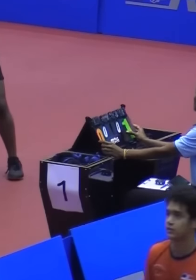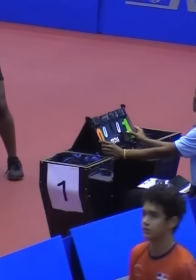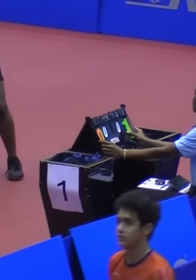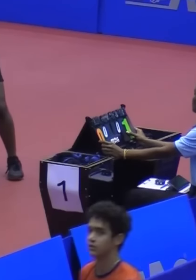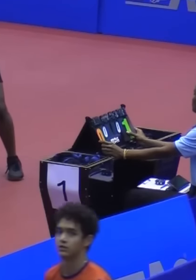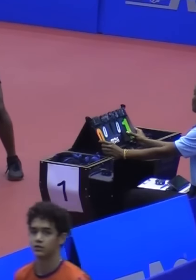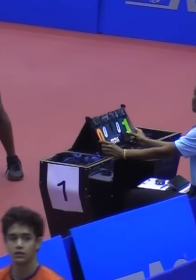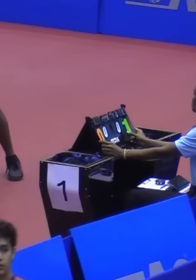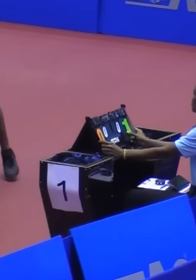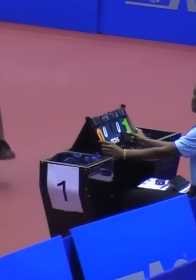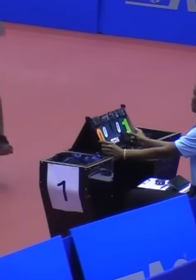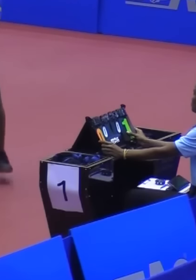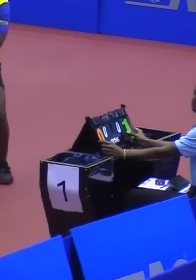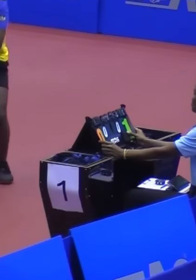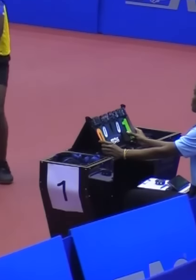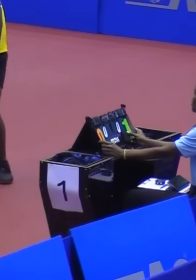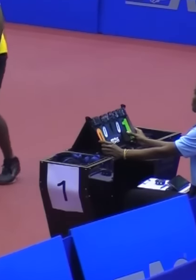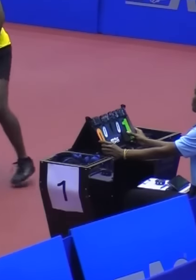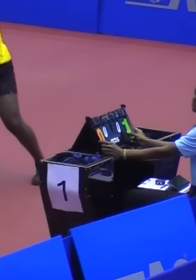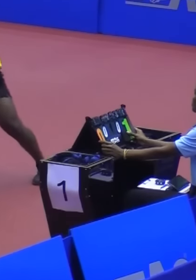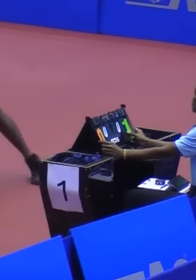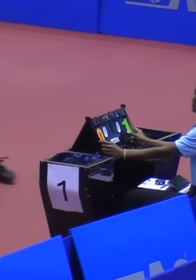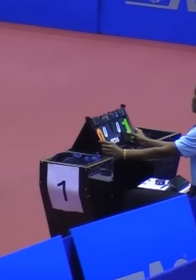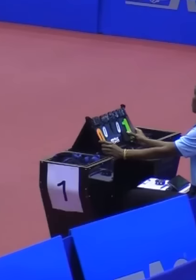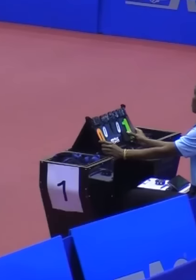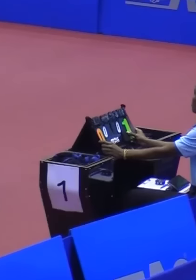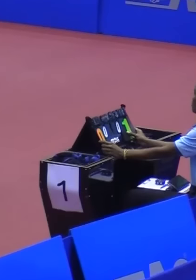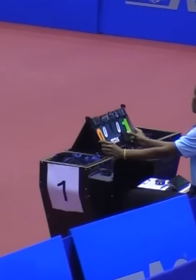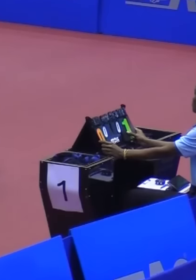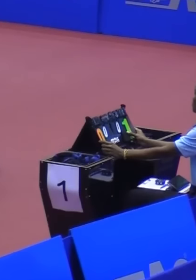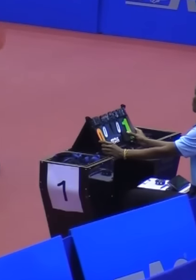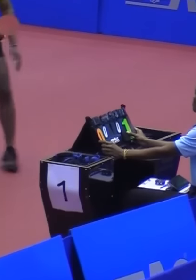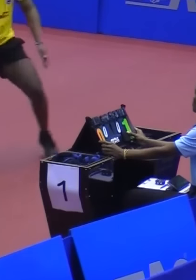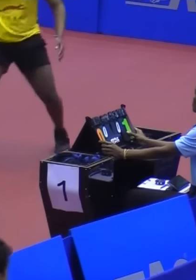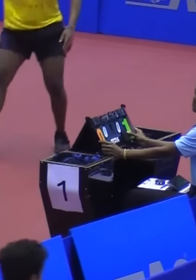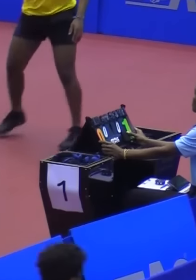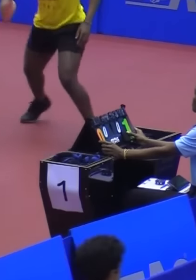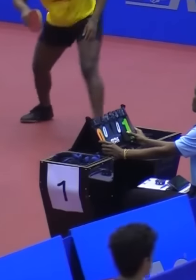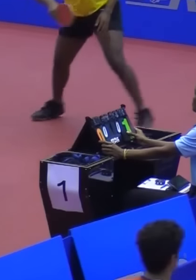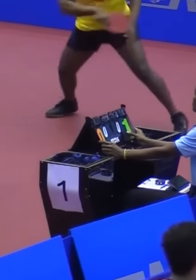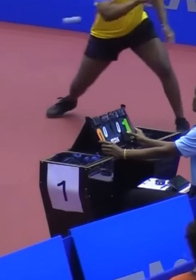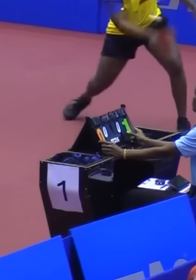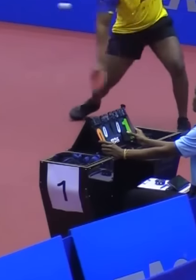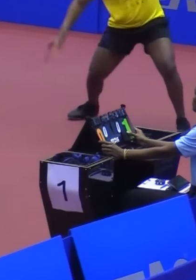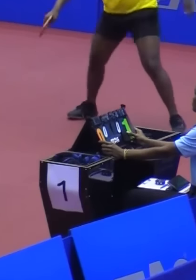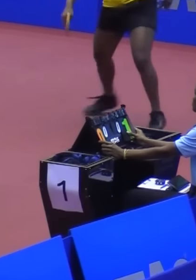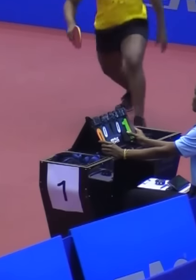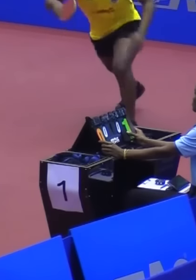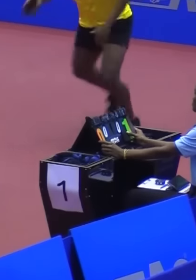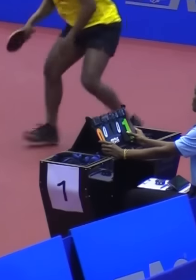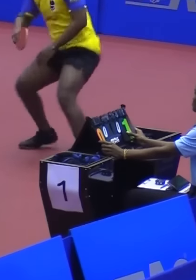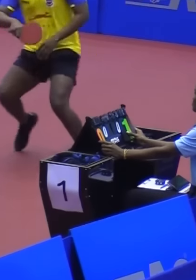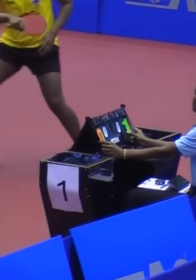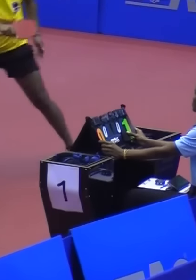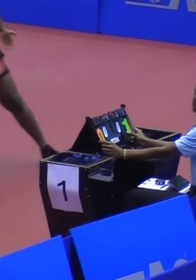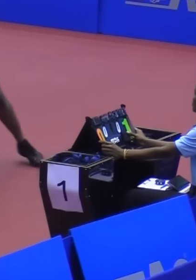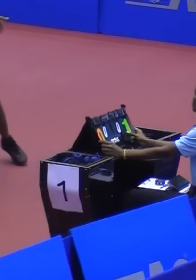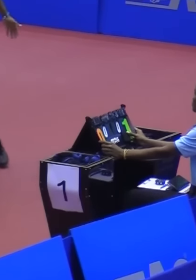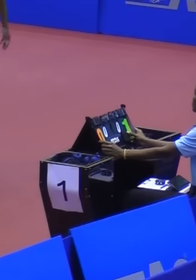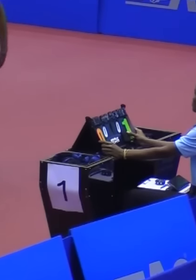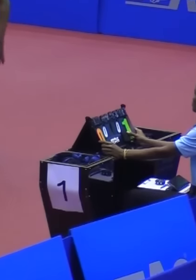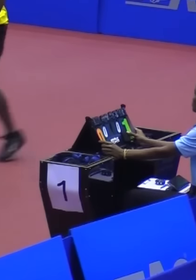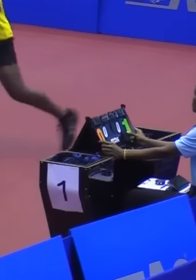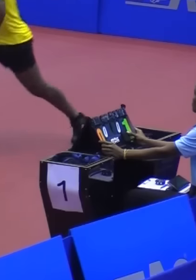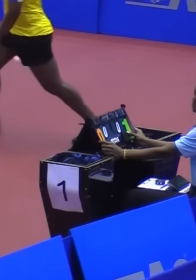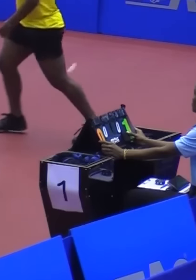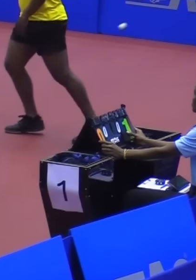Knight, who took center stage up against Shamar Britton of Guyana, closer to your screen. The Guyanese started